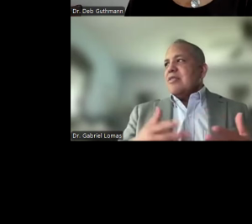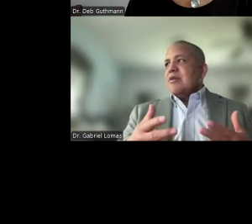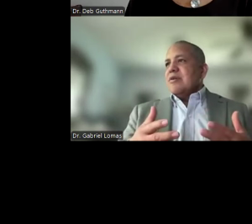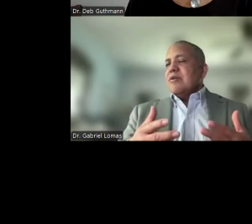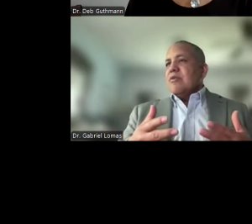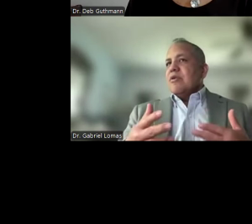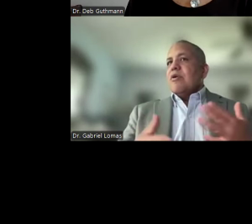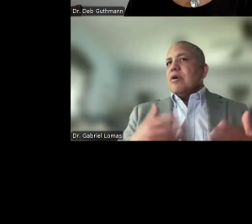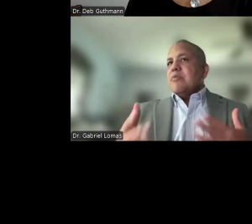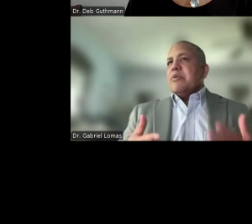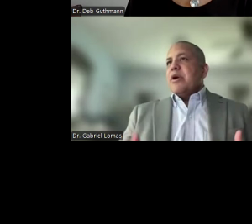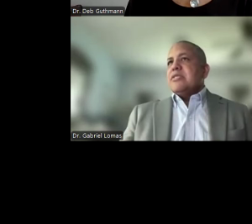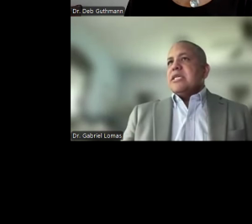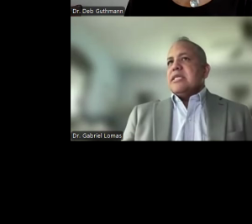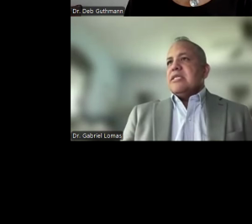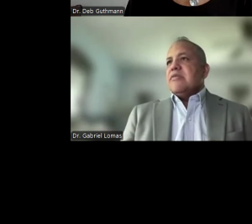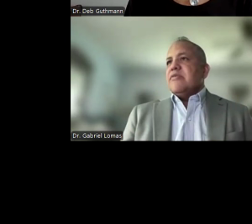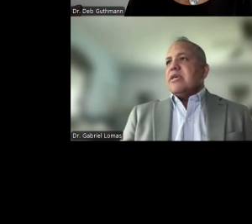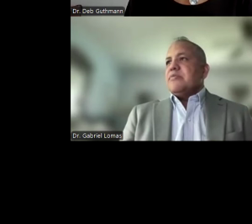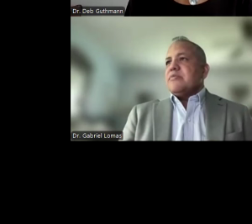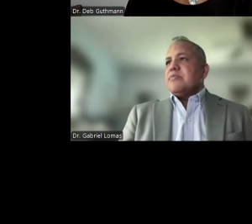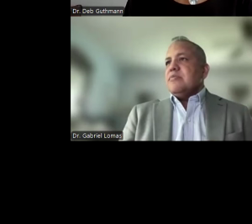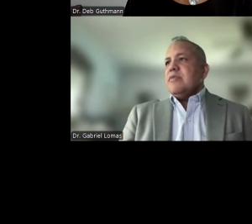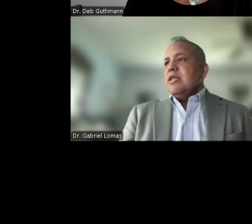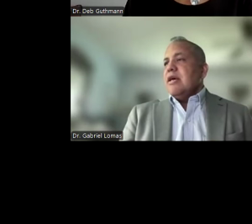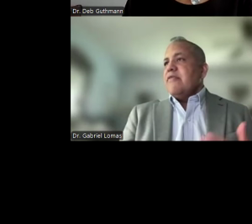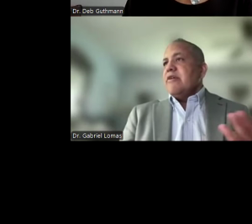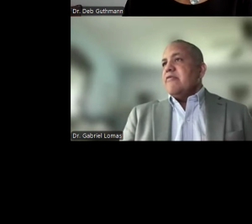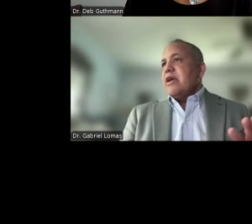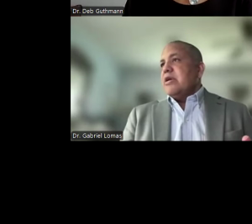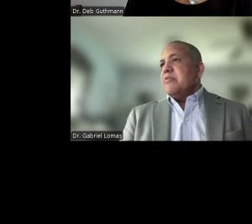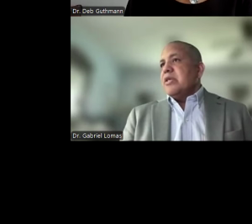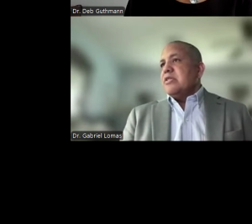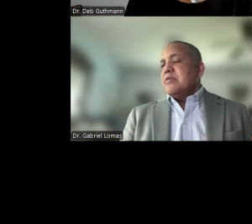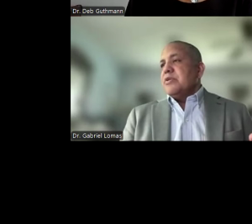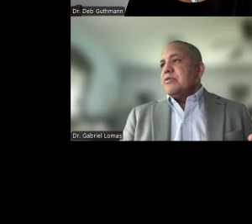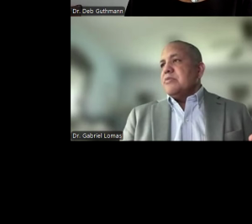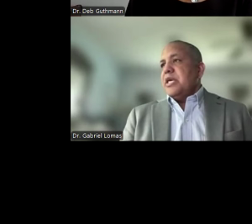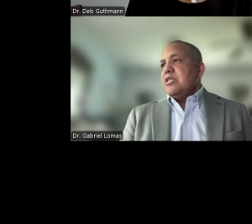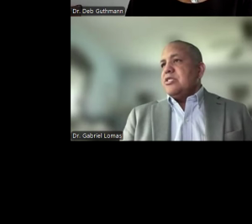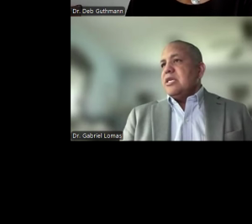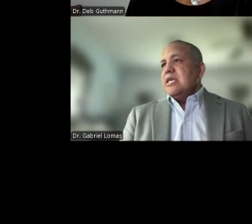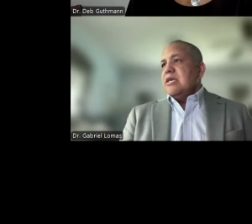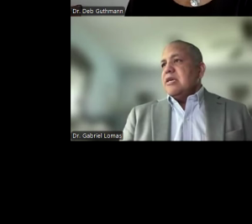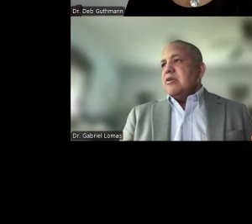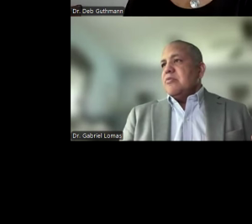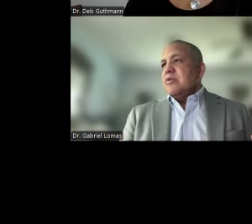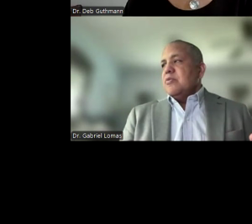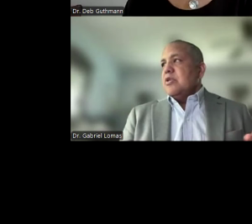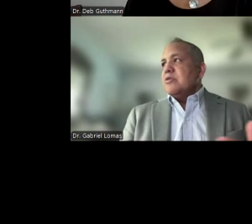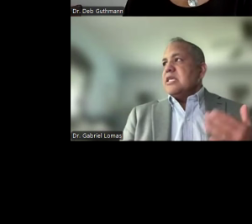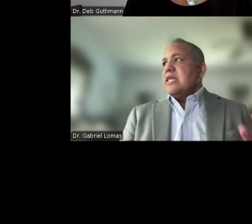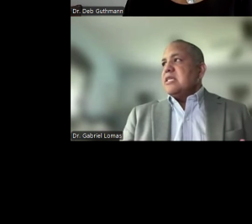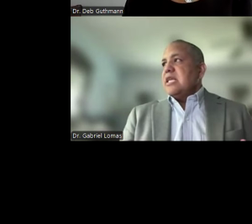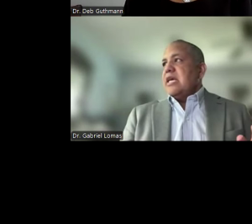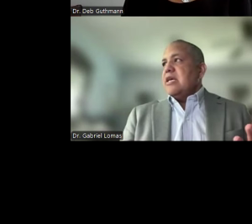that they're all going to be processing it differently. They'll have very varying abilities to produce speech.